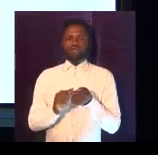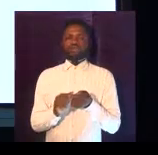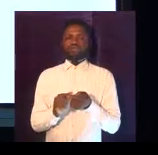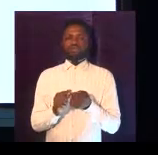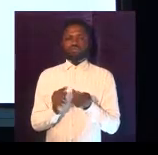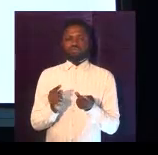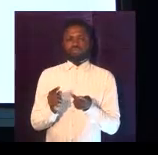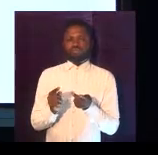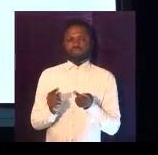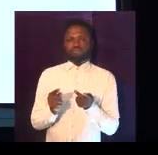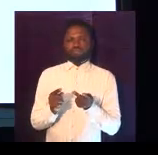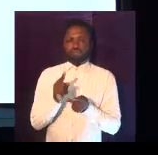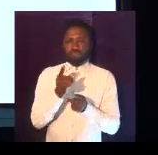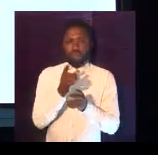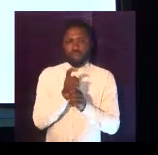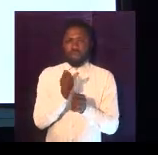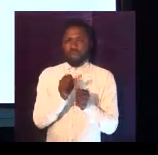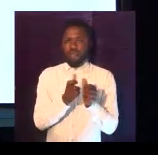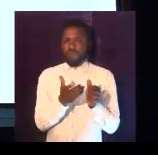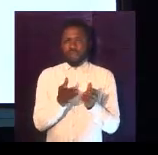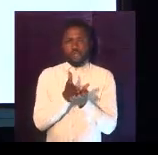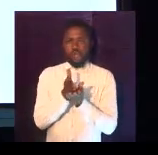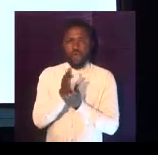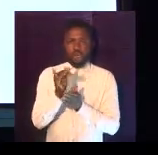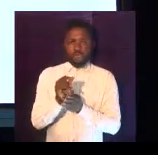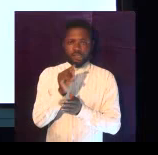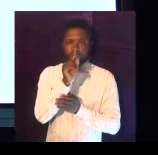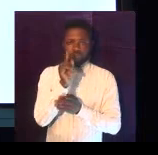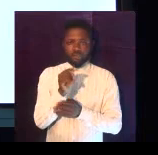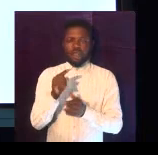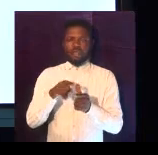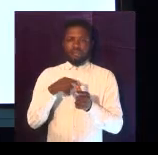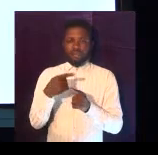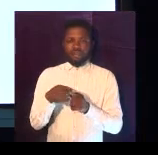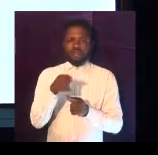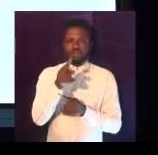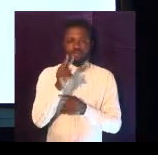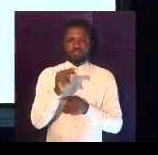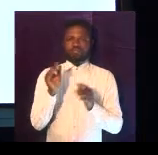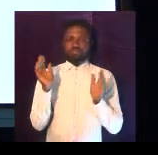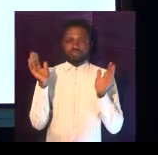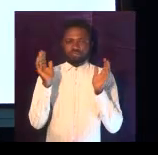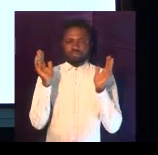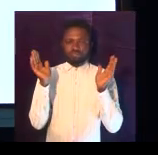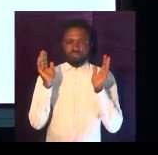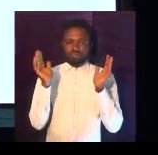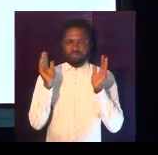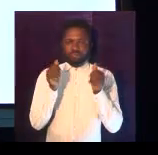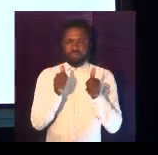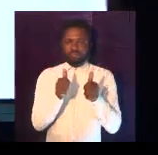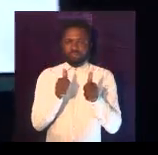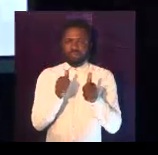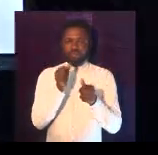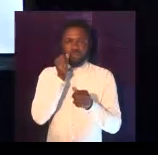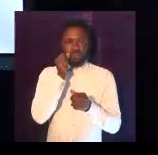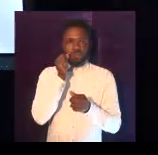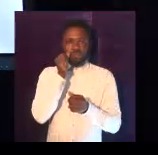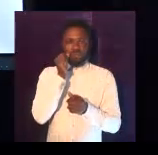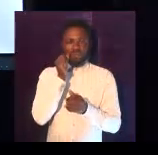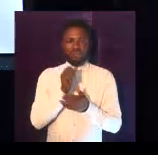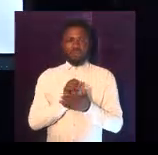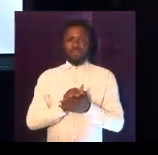and to. Did you get everything correctly? Then you deserve to be celebrated with a